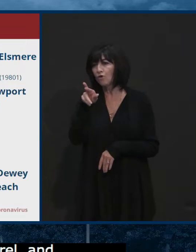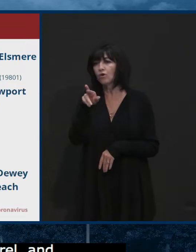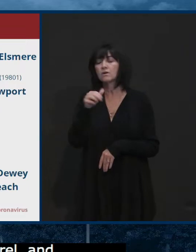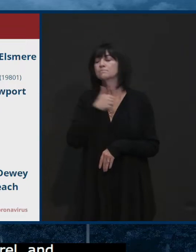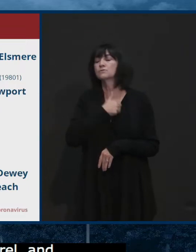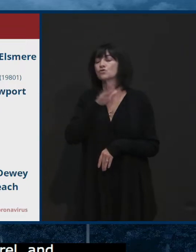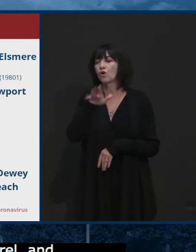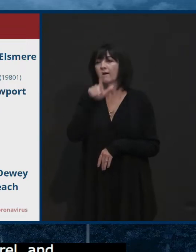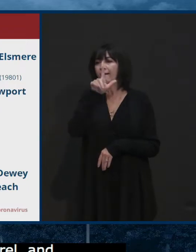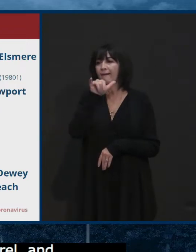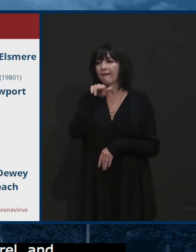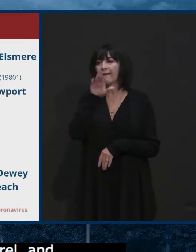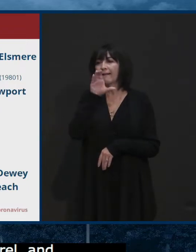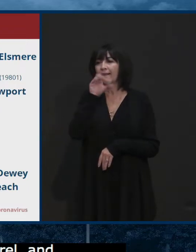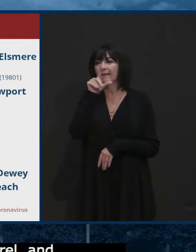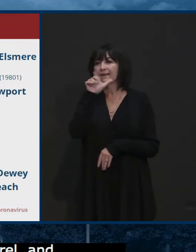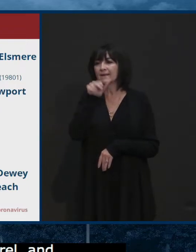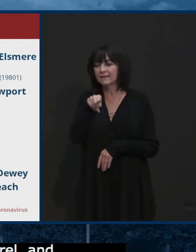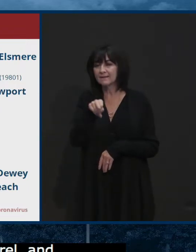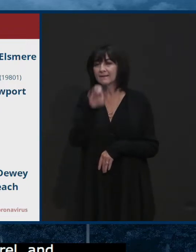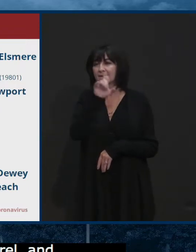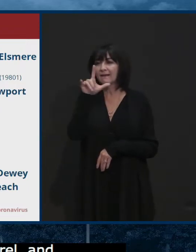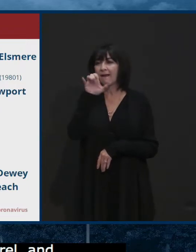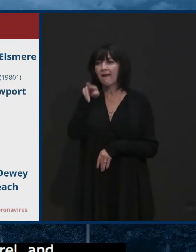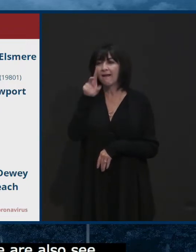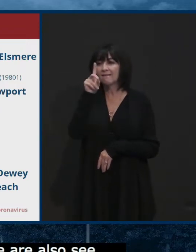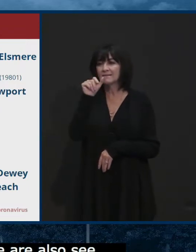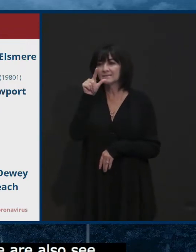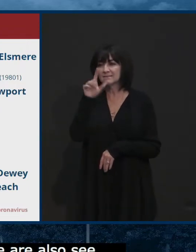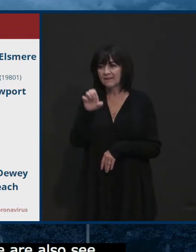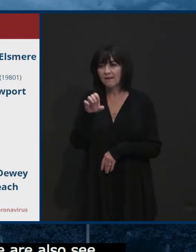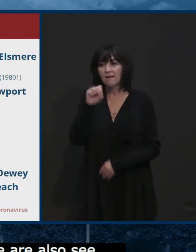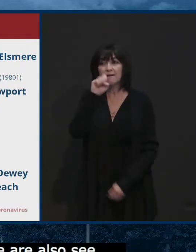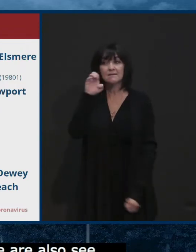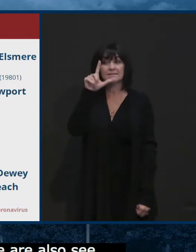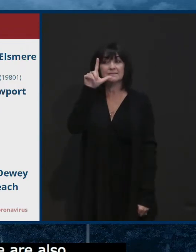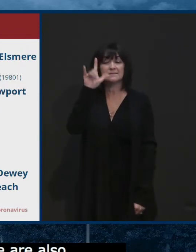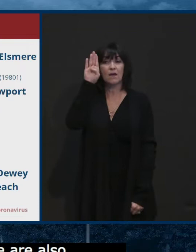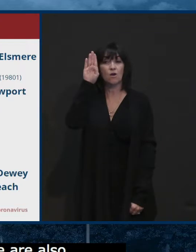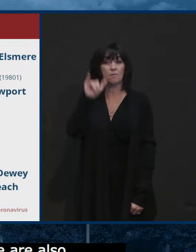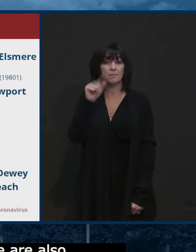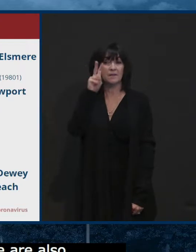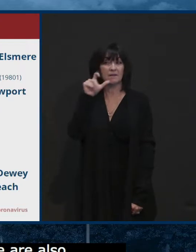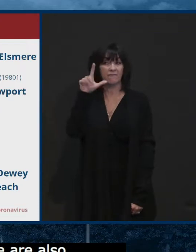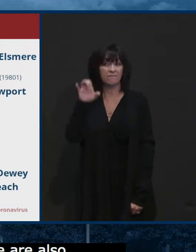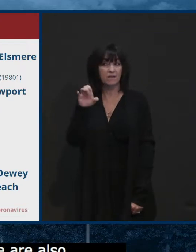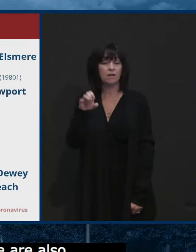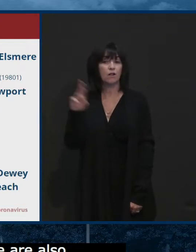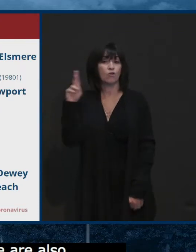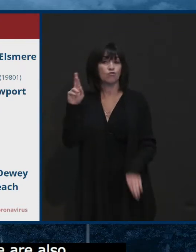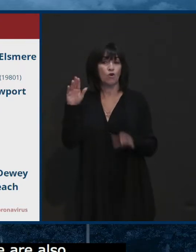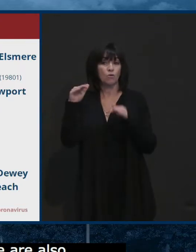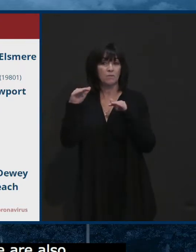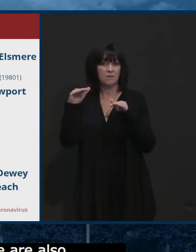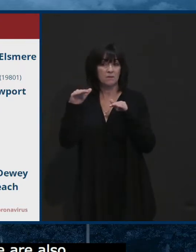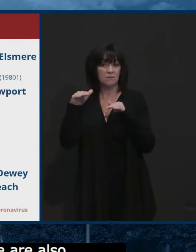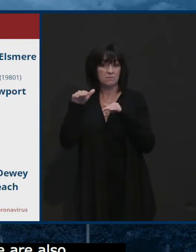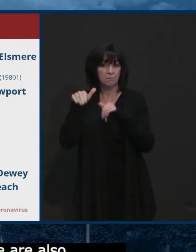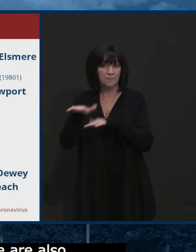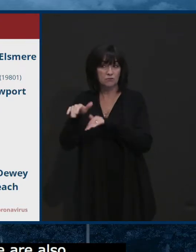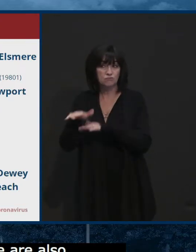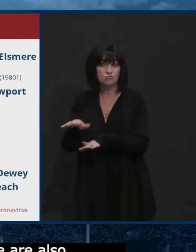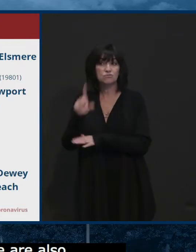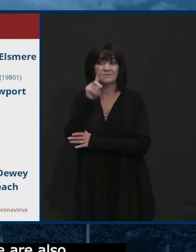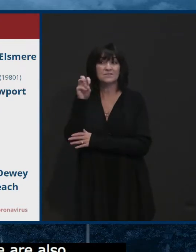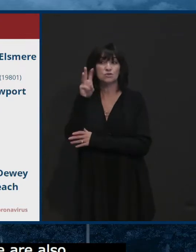and Ellendale are on the map. Selbyville, as well as Rehoboth, Dewey, and Bethany are on the list,